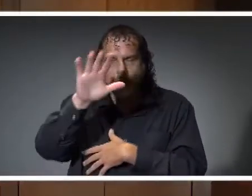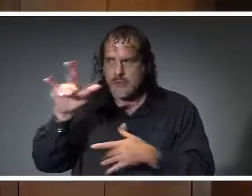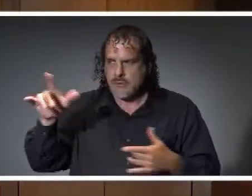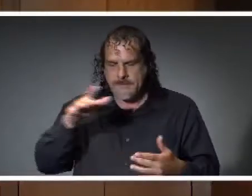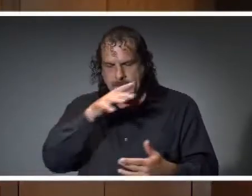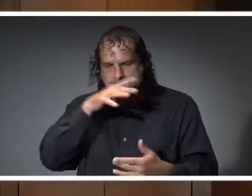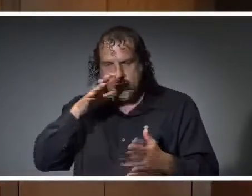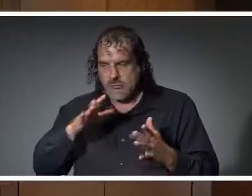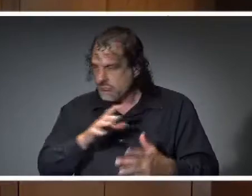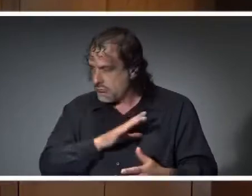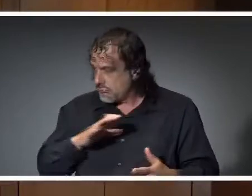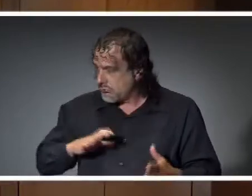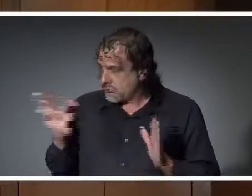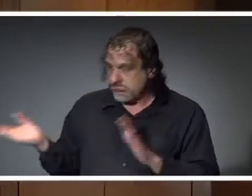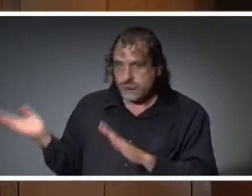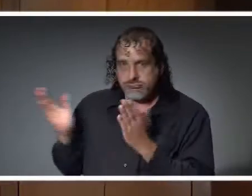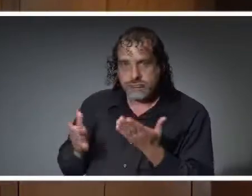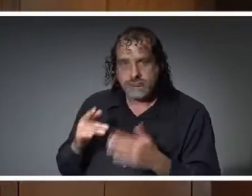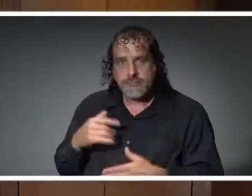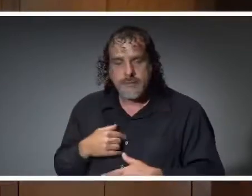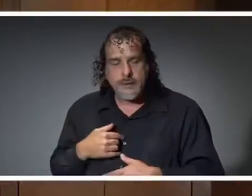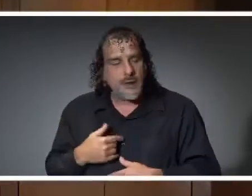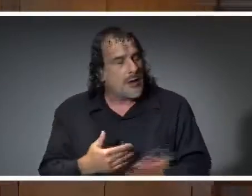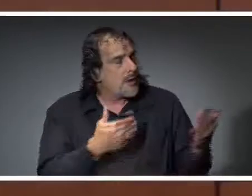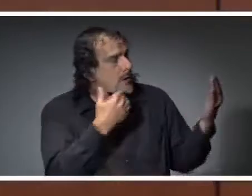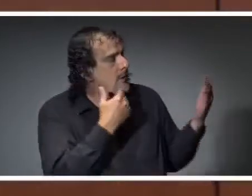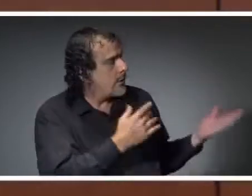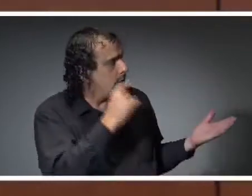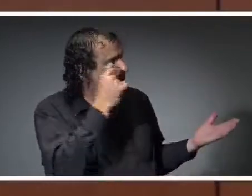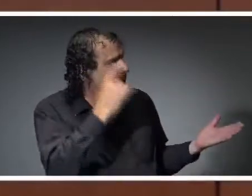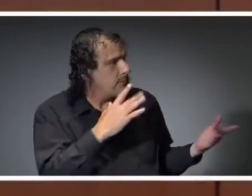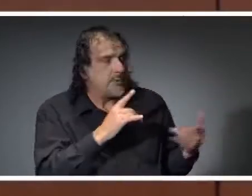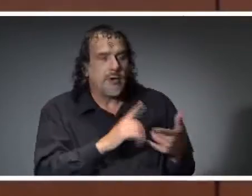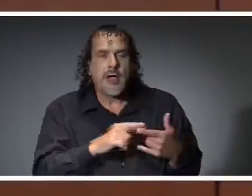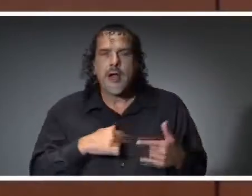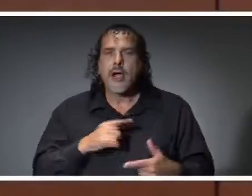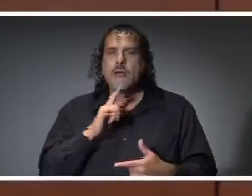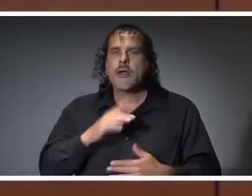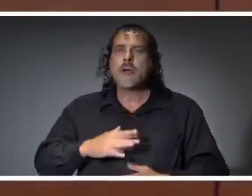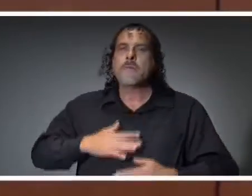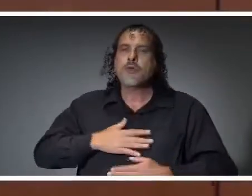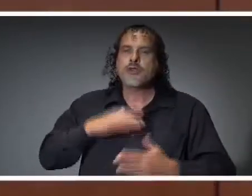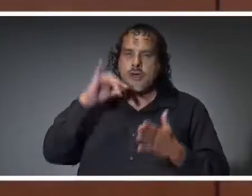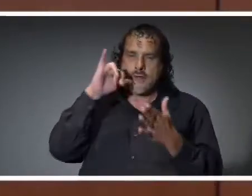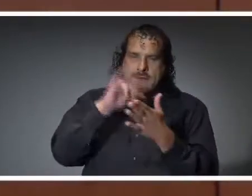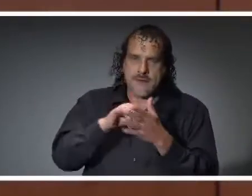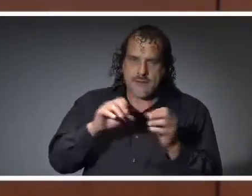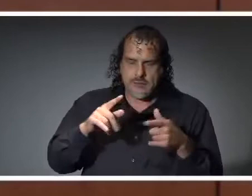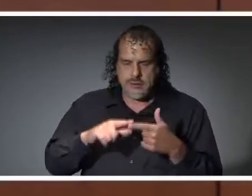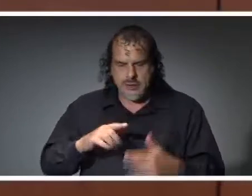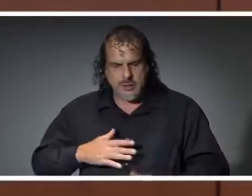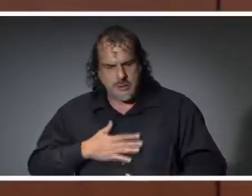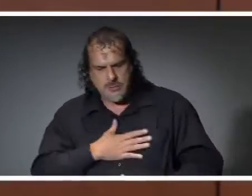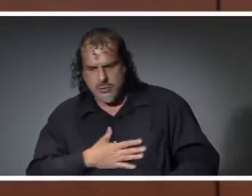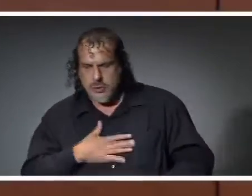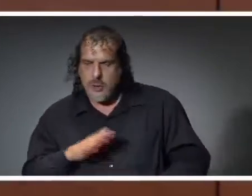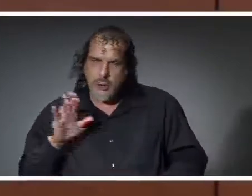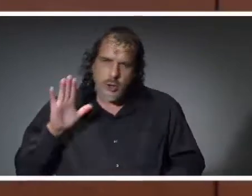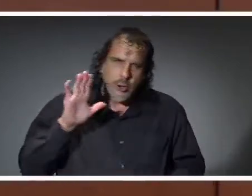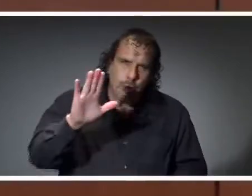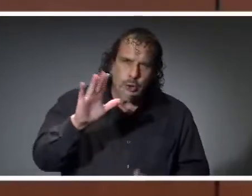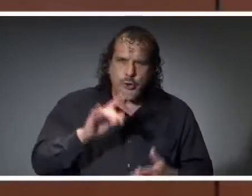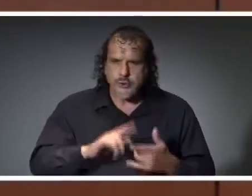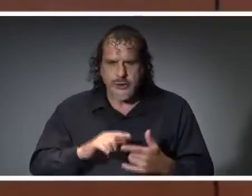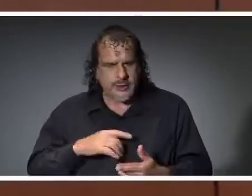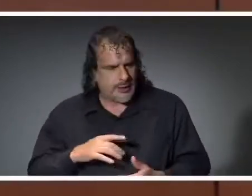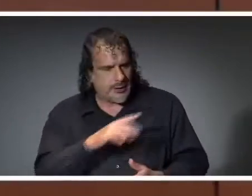Gibson to give us a report. Thank you, Governor. I really appreciate this opportunity and sincerely appreciate yours and Senator